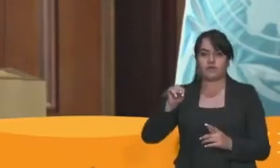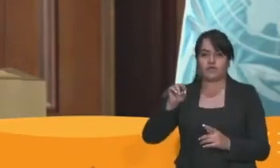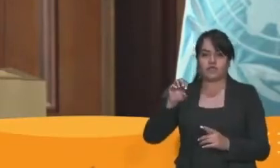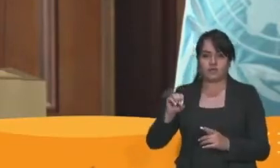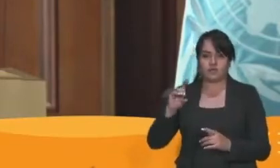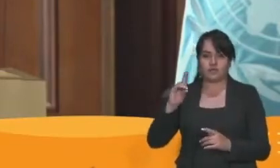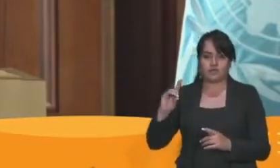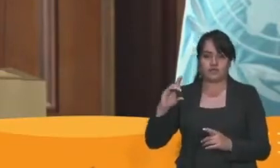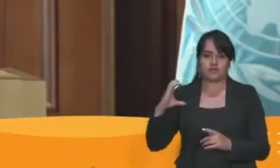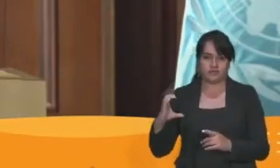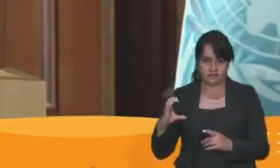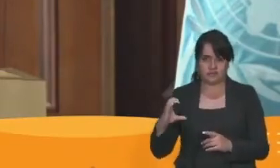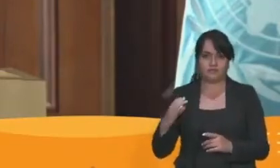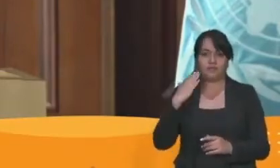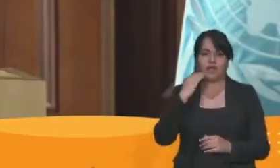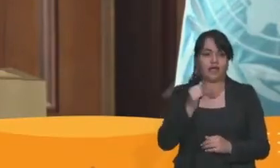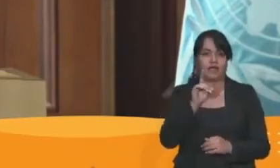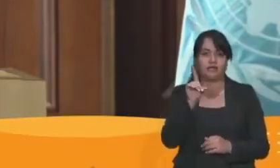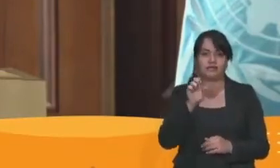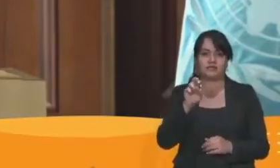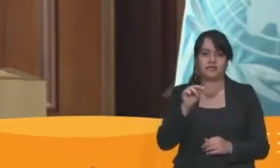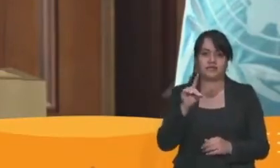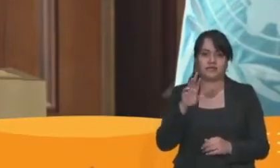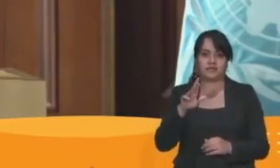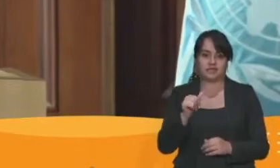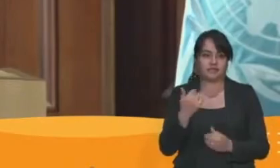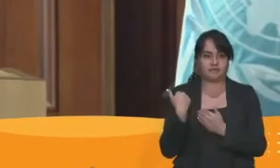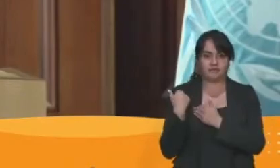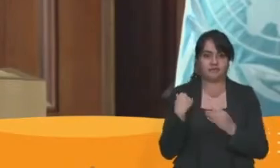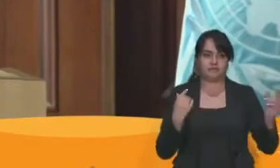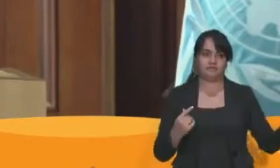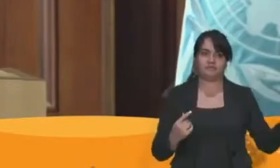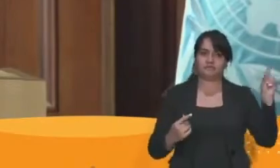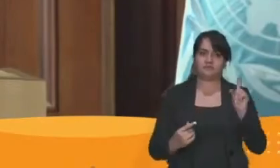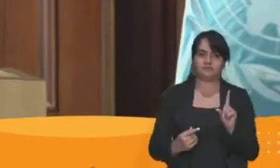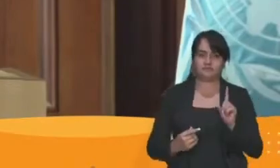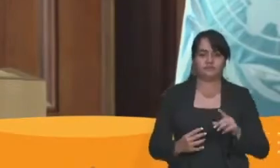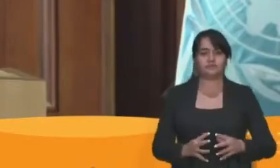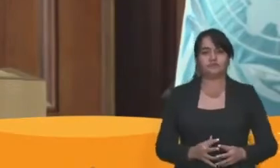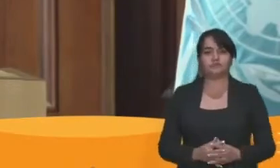UNODC, Ms. Sandra Rodriguez.